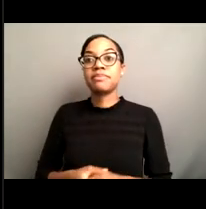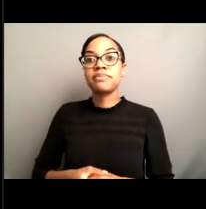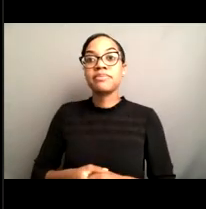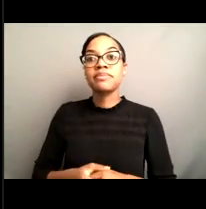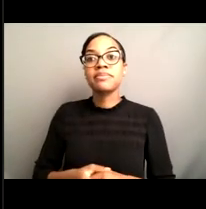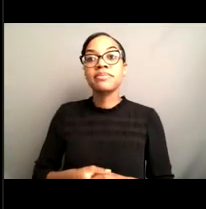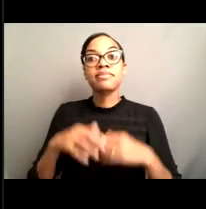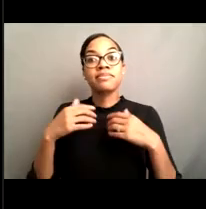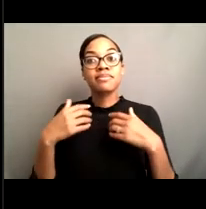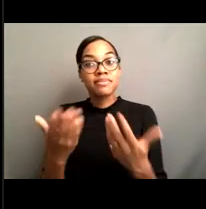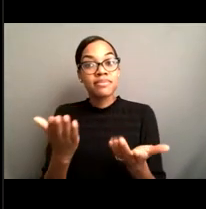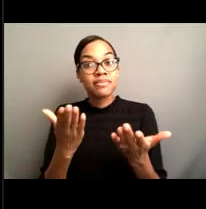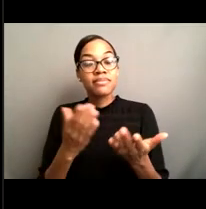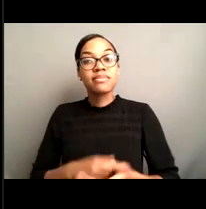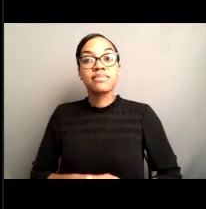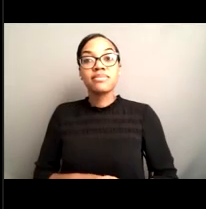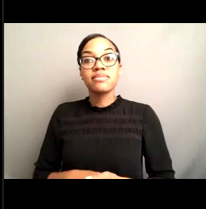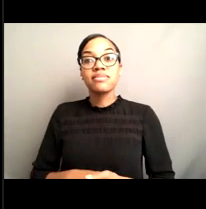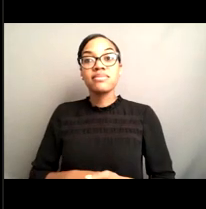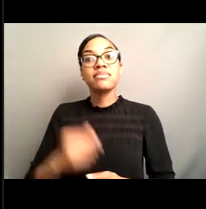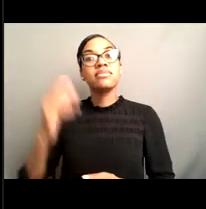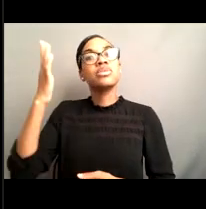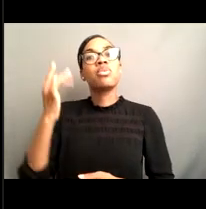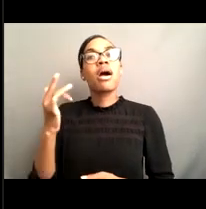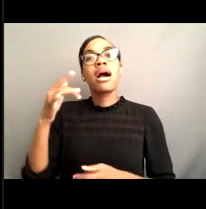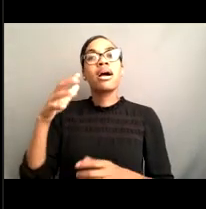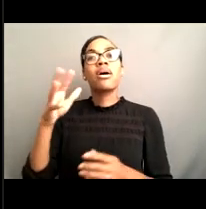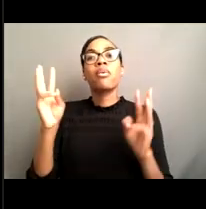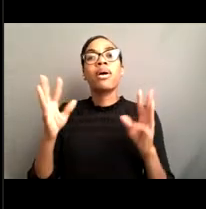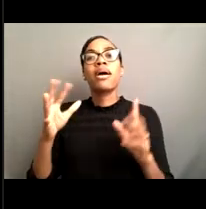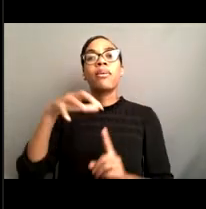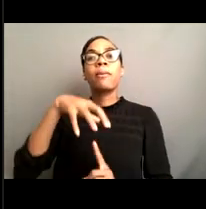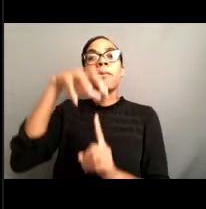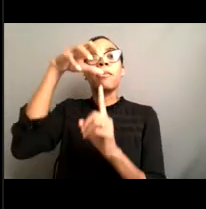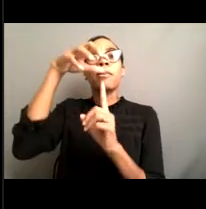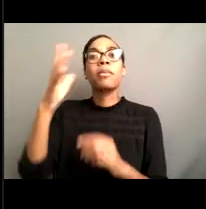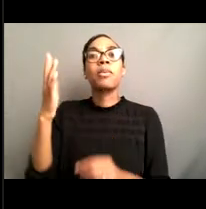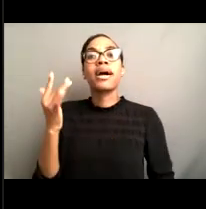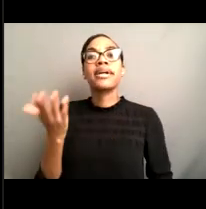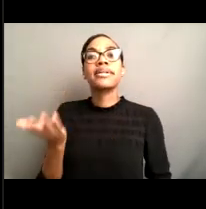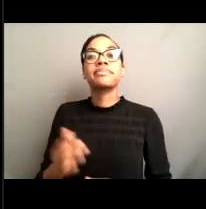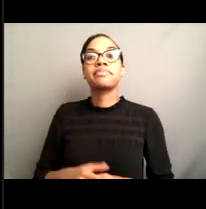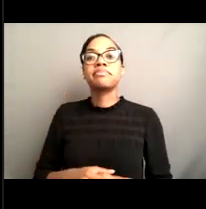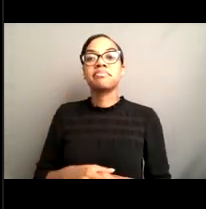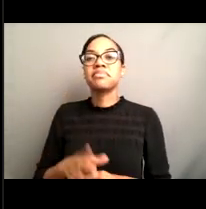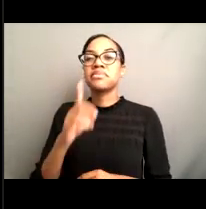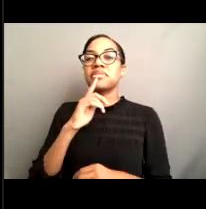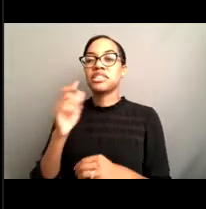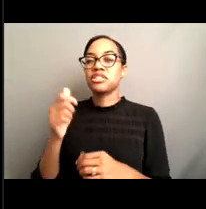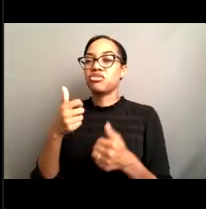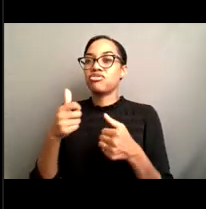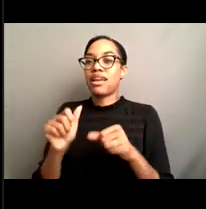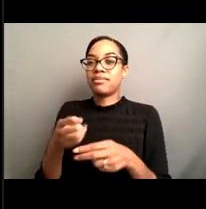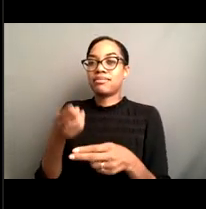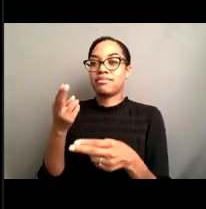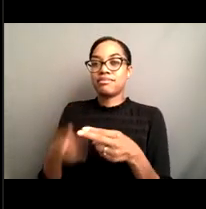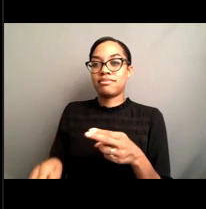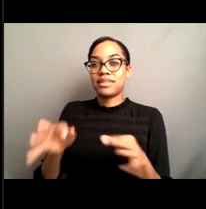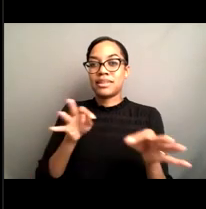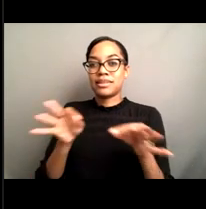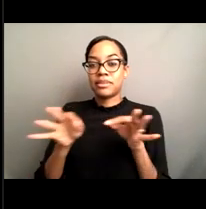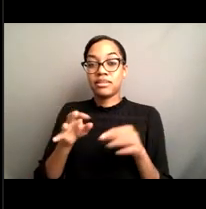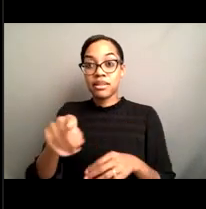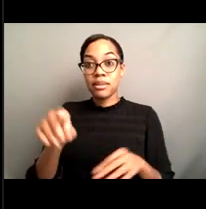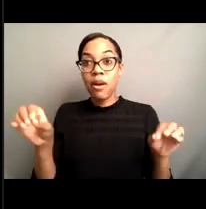And so why weather balloons? Well, long story short, here's my picture of my weather office here in the brick